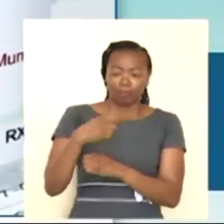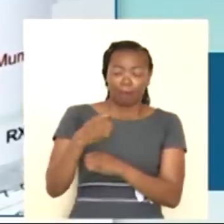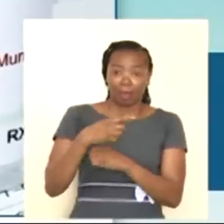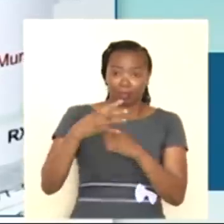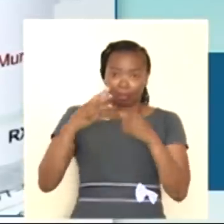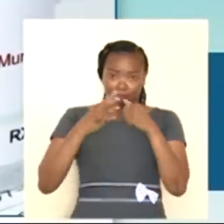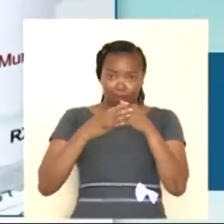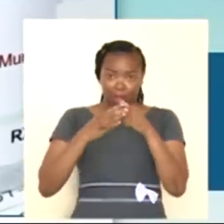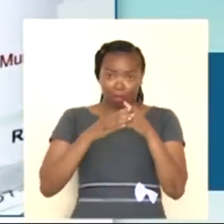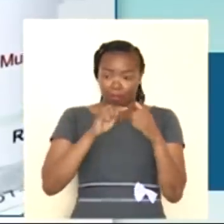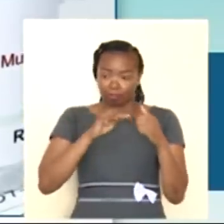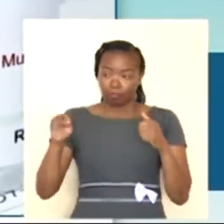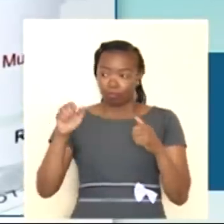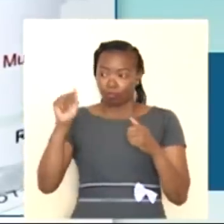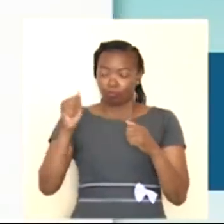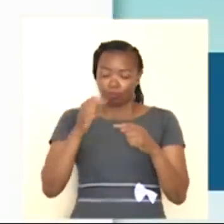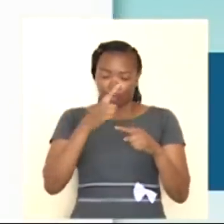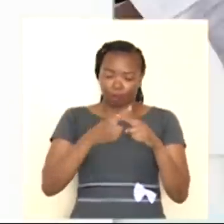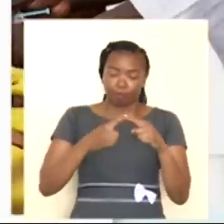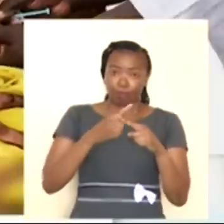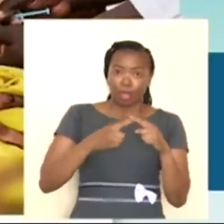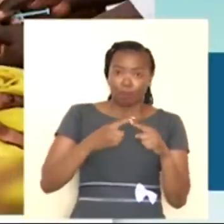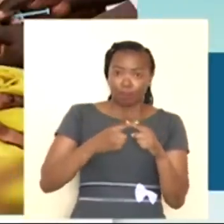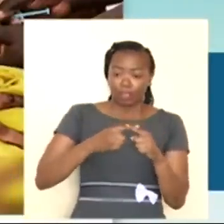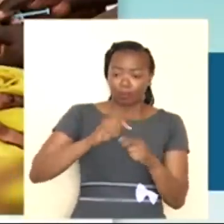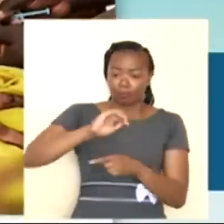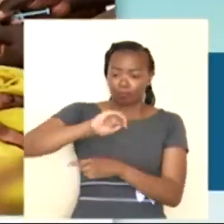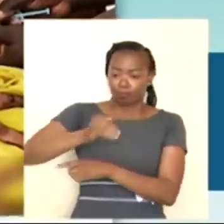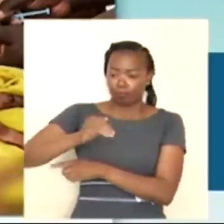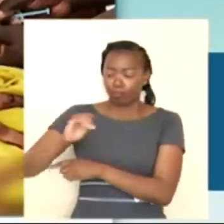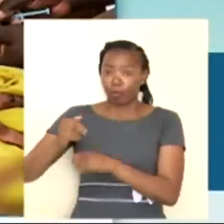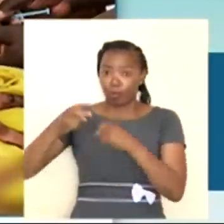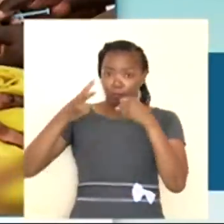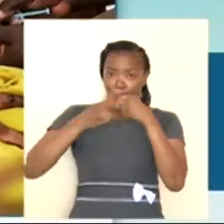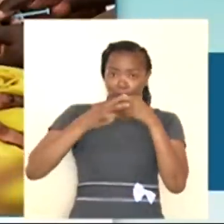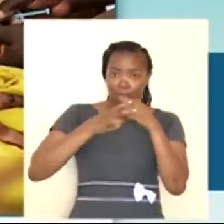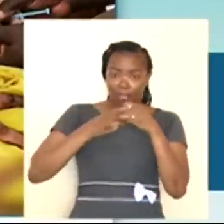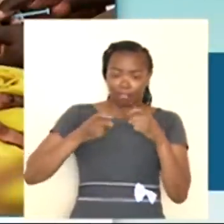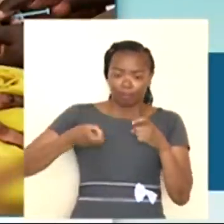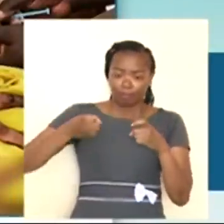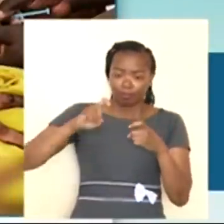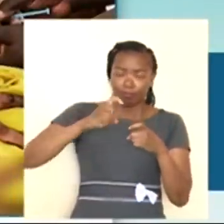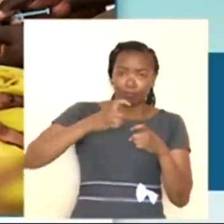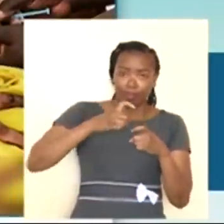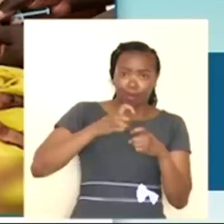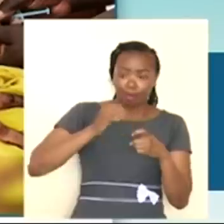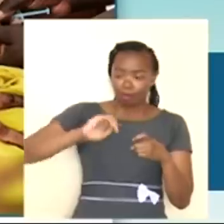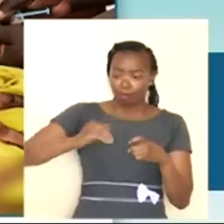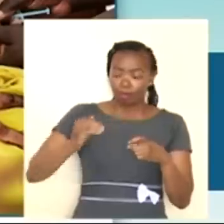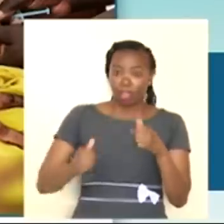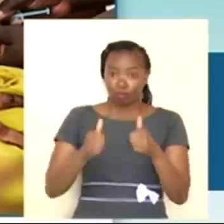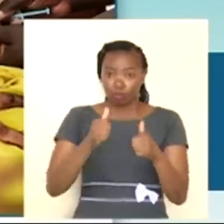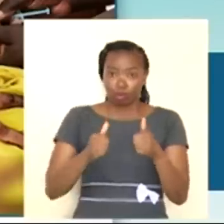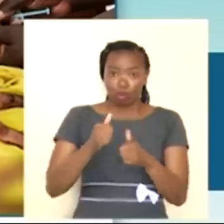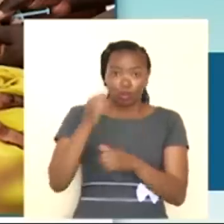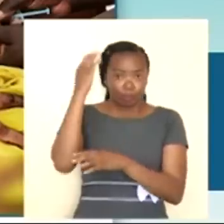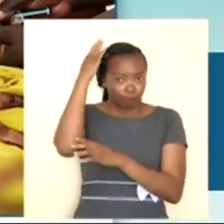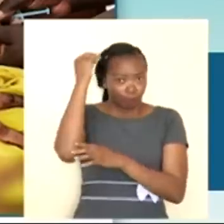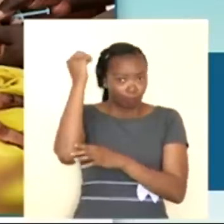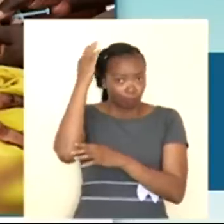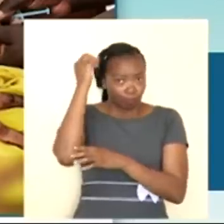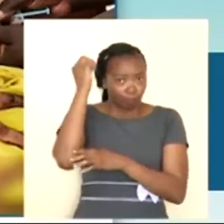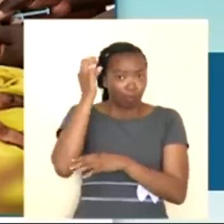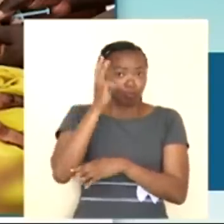from 9 months to 5 years in 7 high-risk counties of Garissa, Mandera, Wajir,